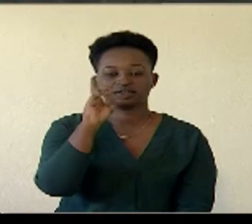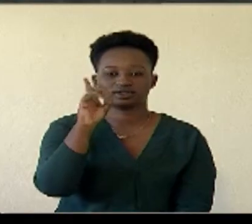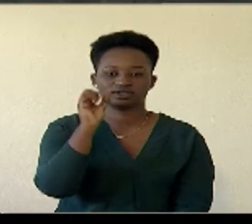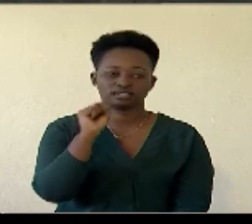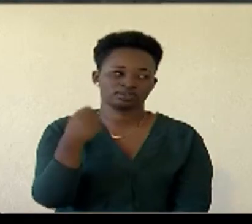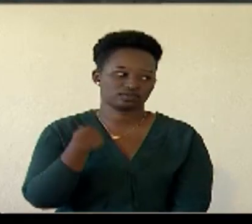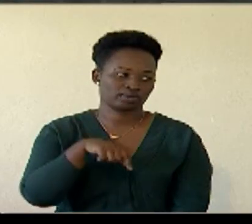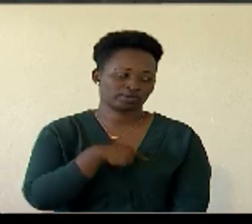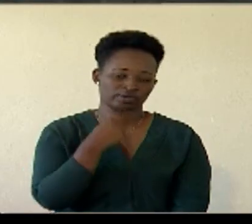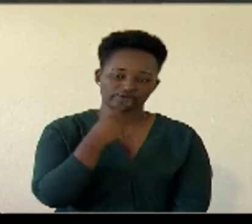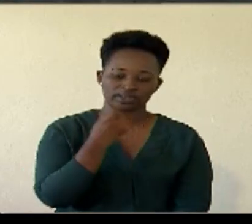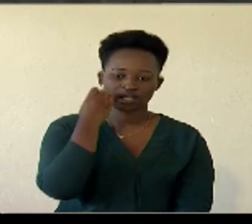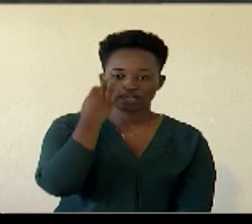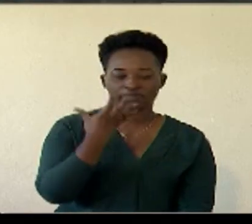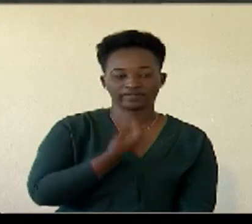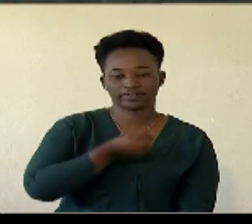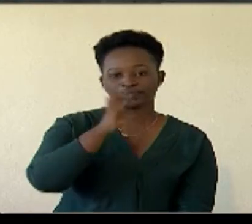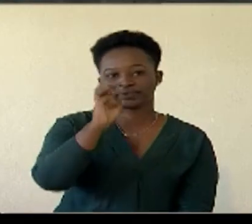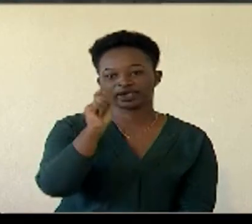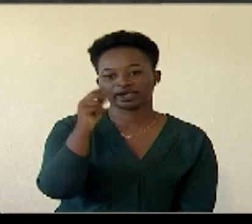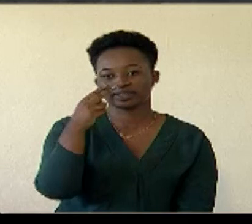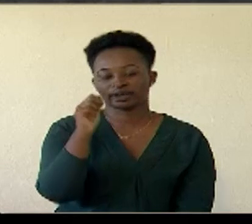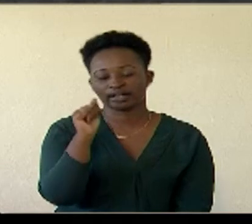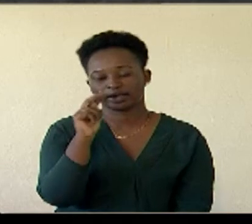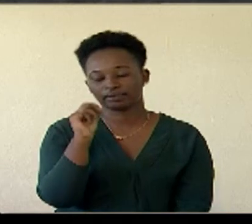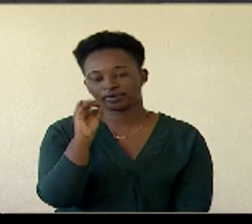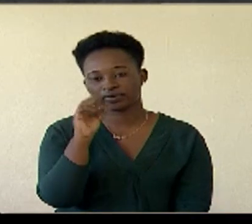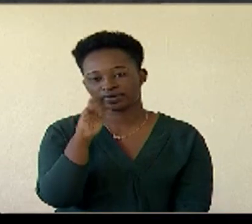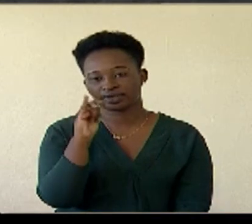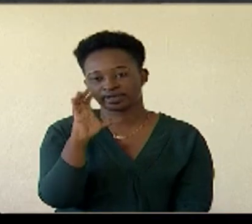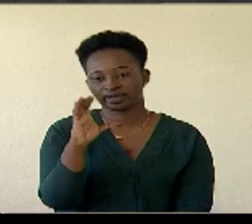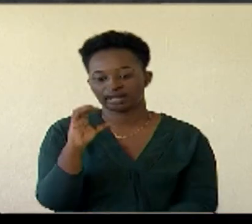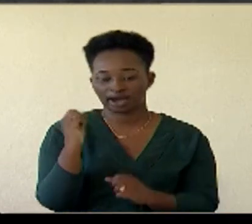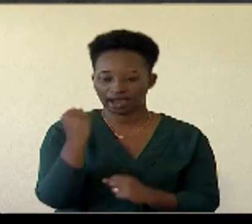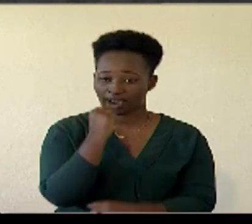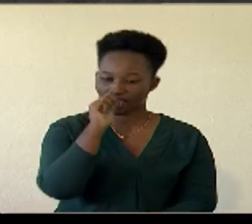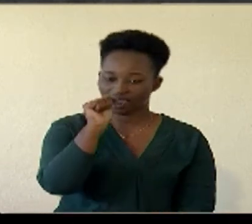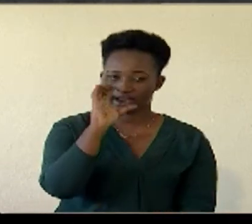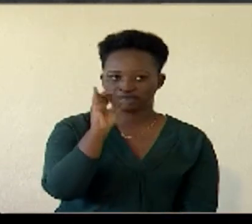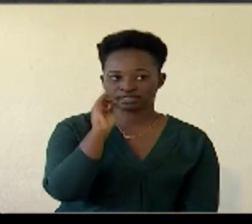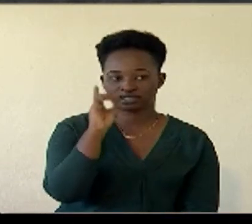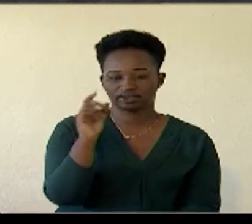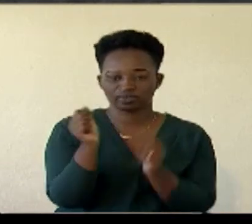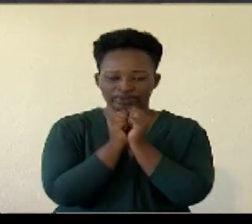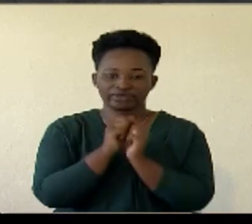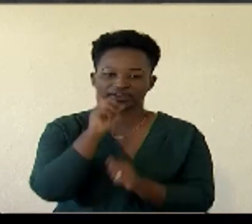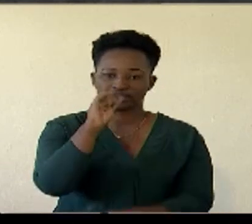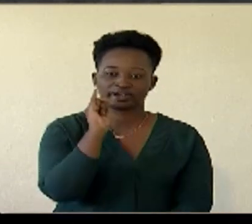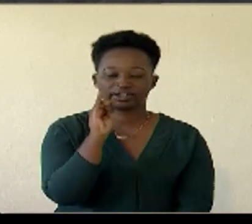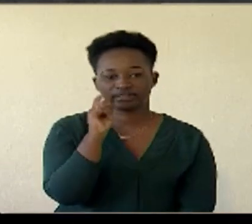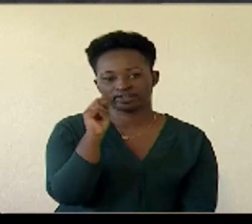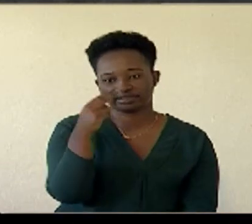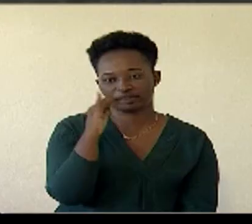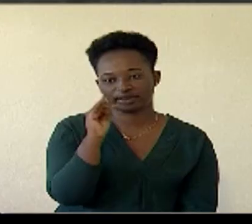If you have ethanoic acid in presence of strong reducing agent, that lithium aluminum hydride in